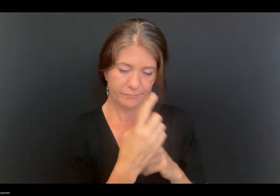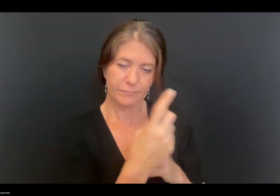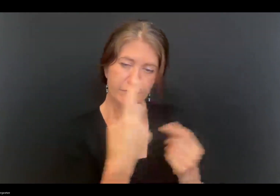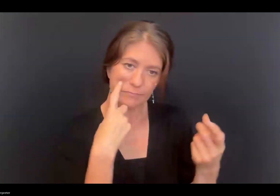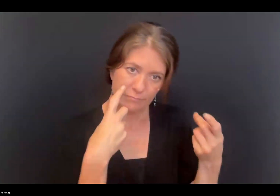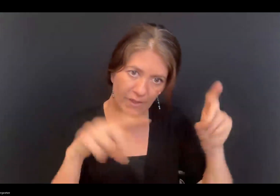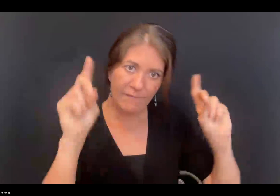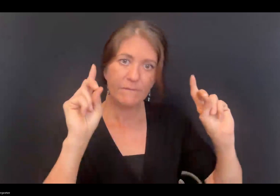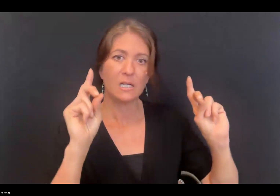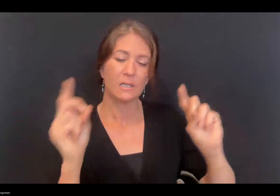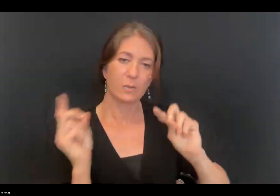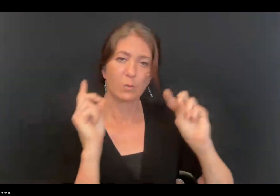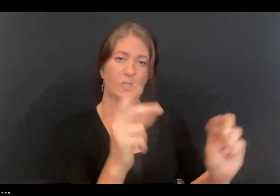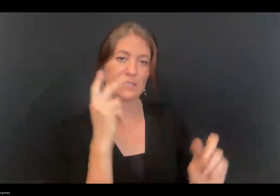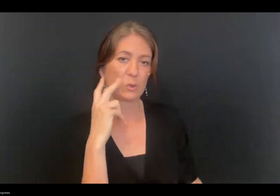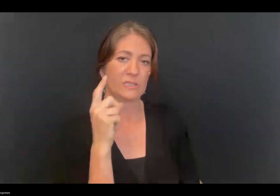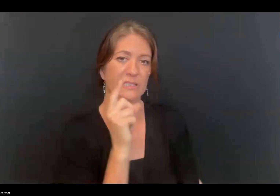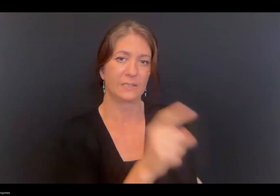see her on